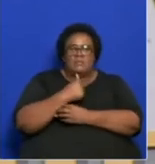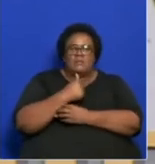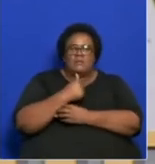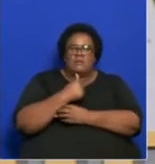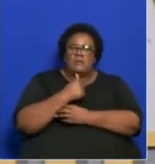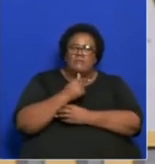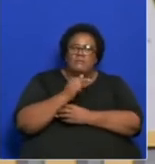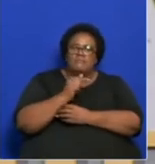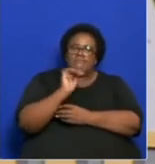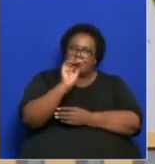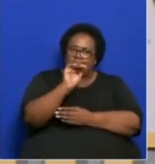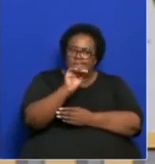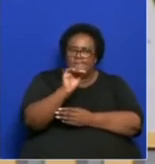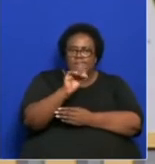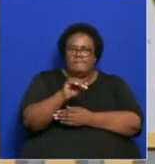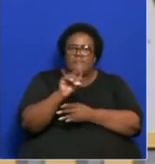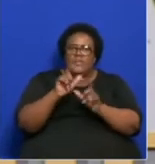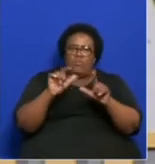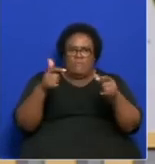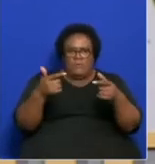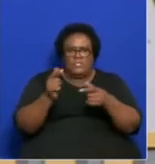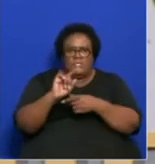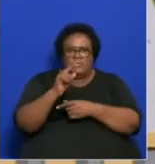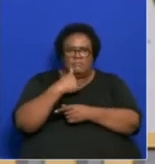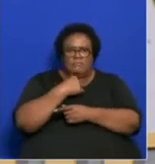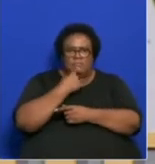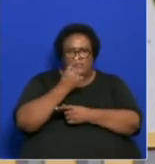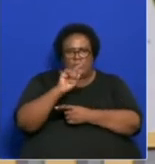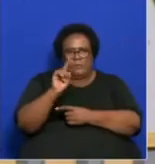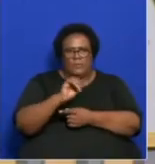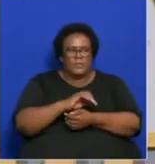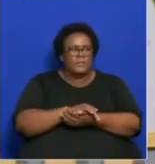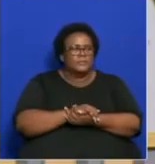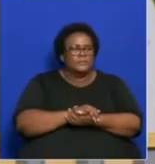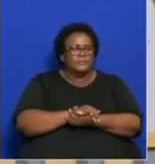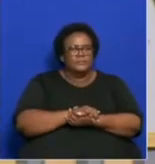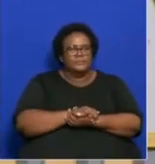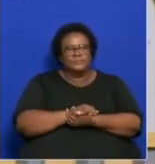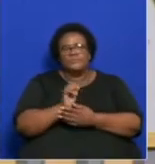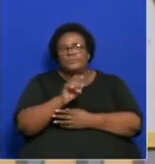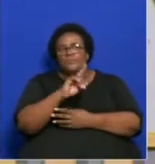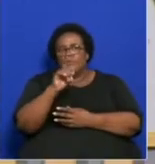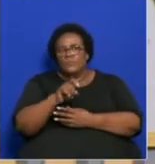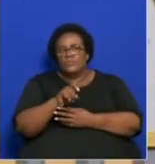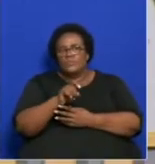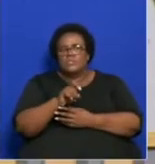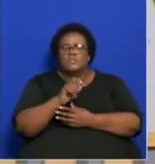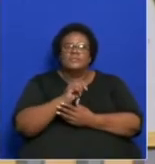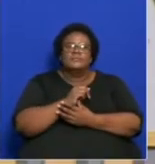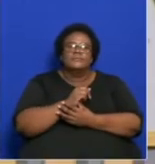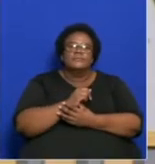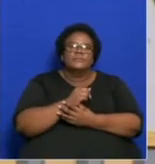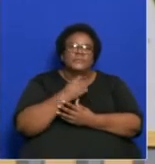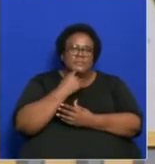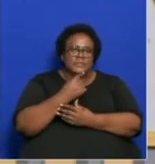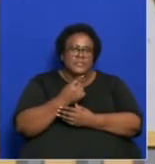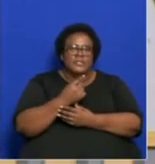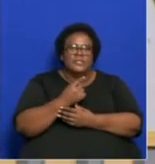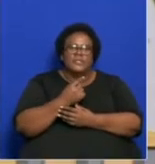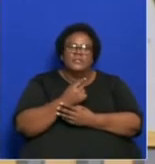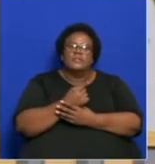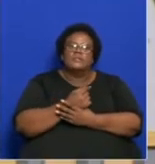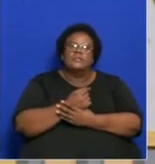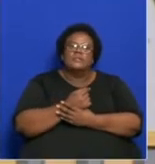The question had something to do with, is there a possibility that